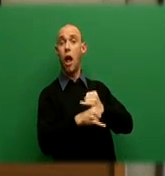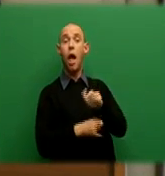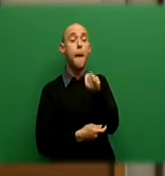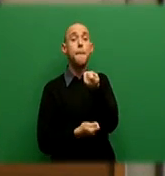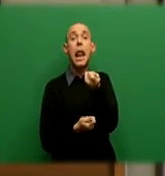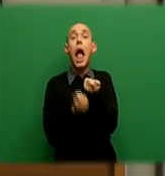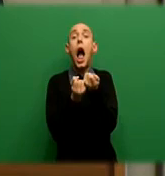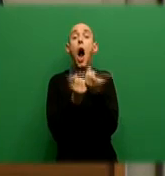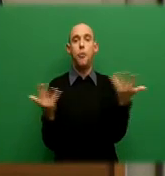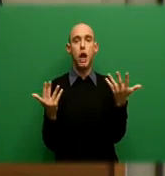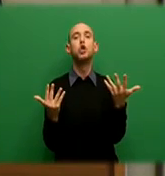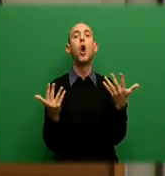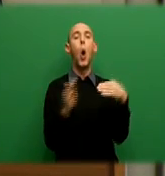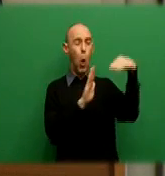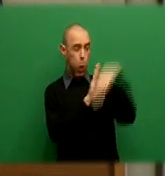lows of below